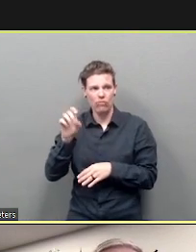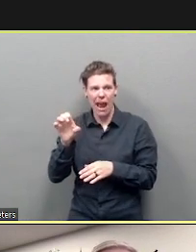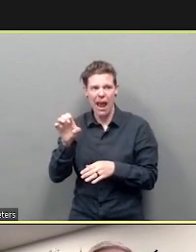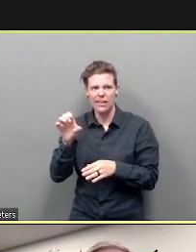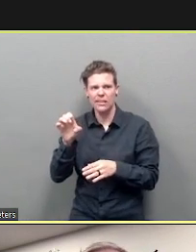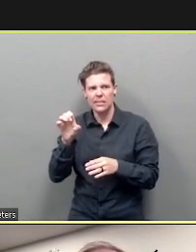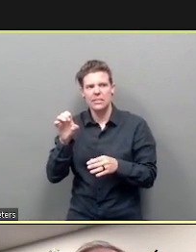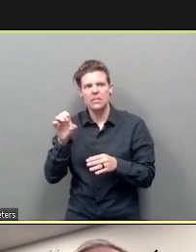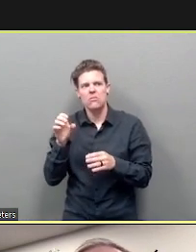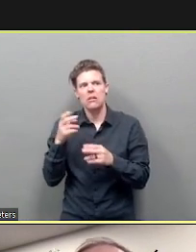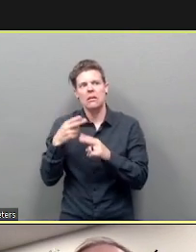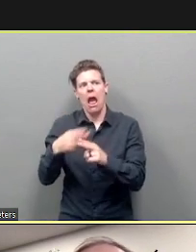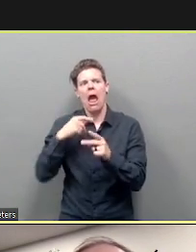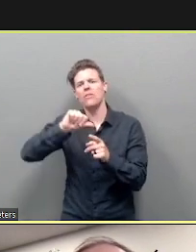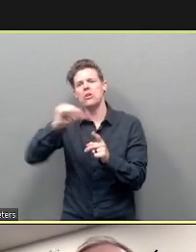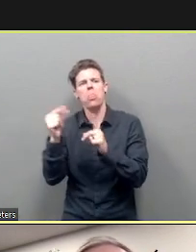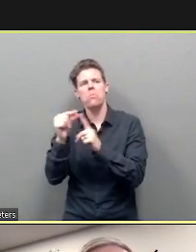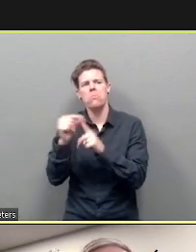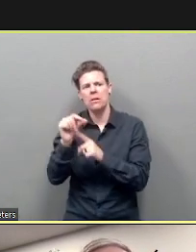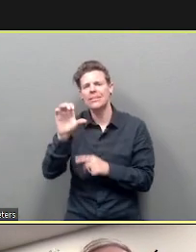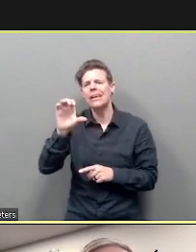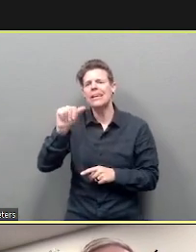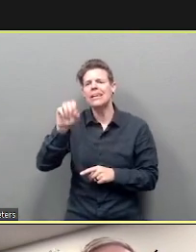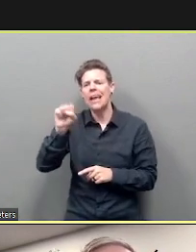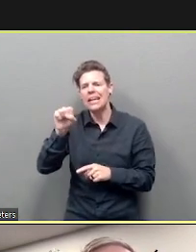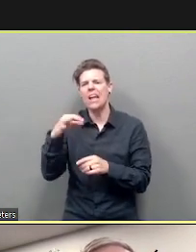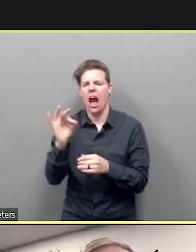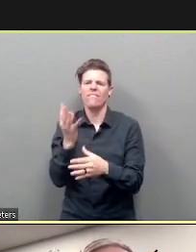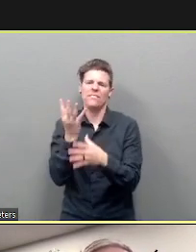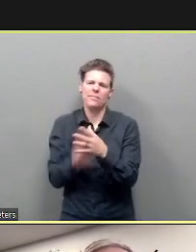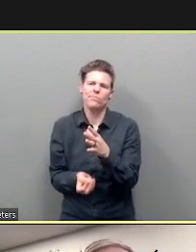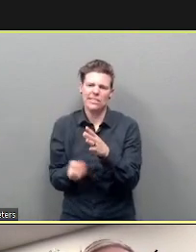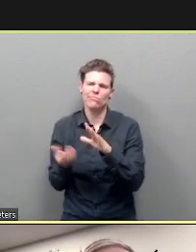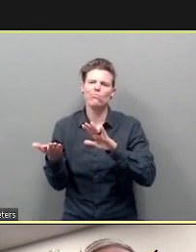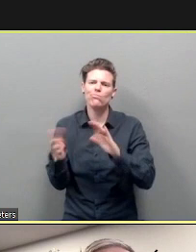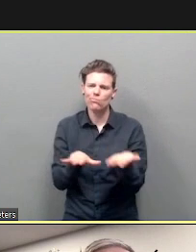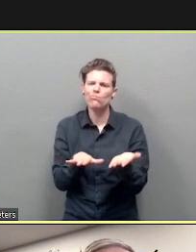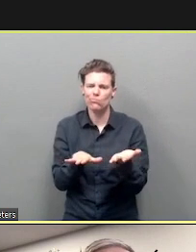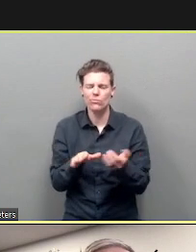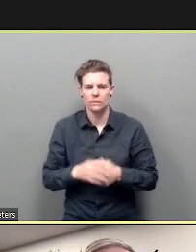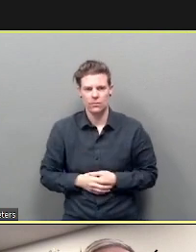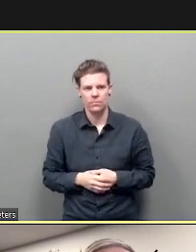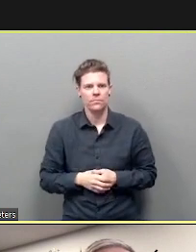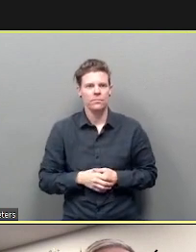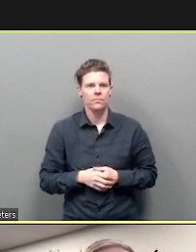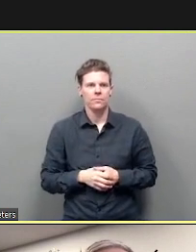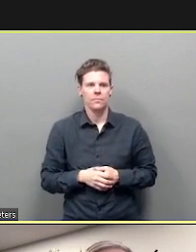deaths divided by the number of cases. Next slide, please.